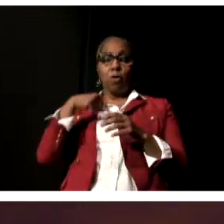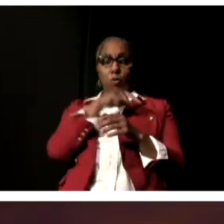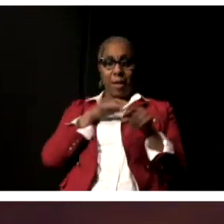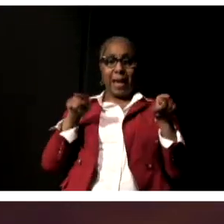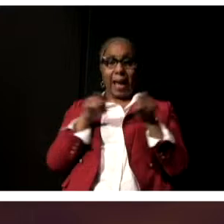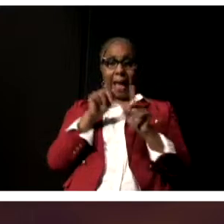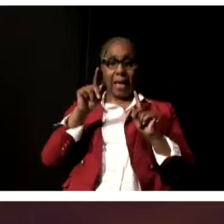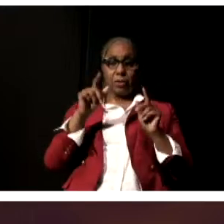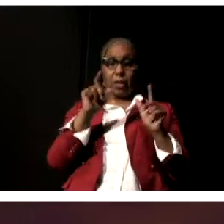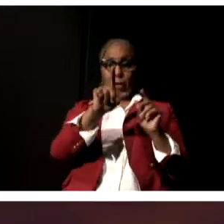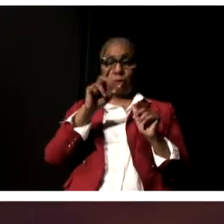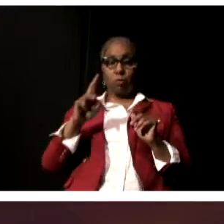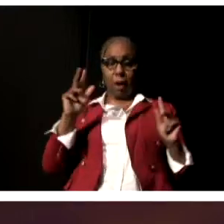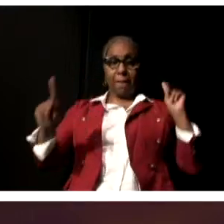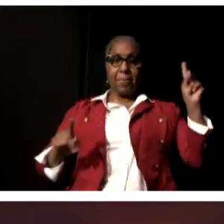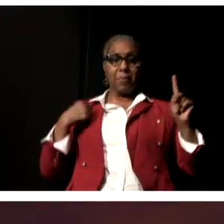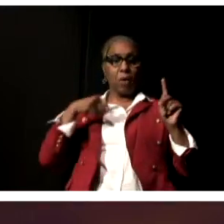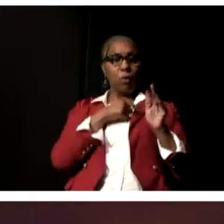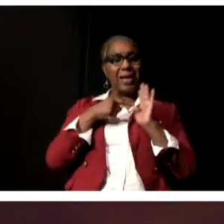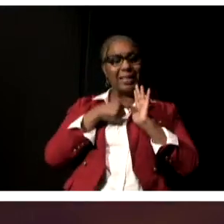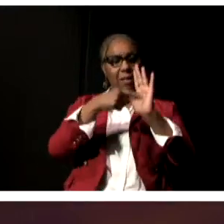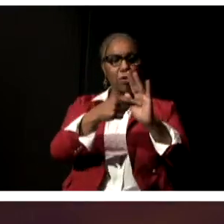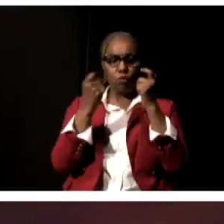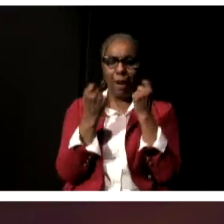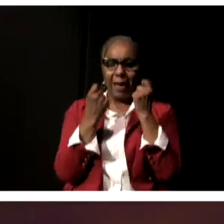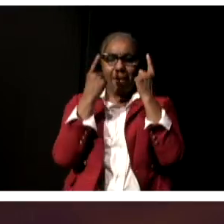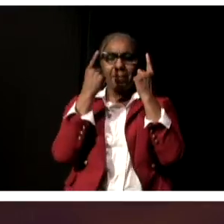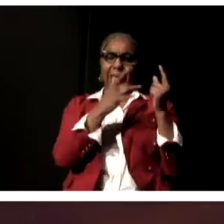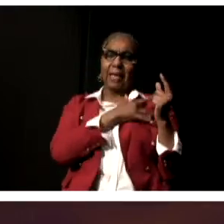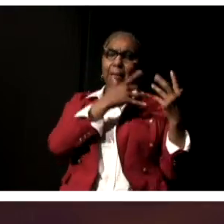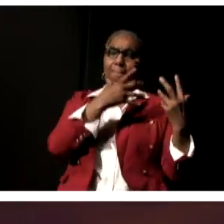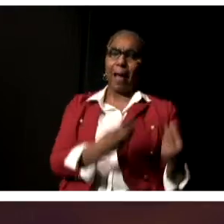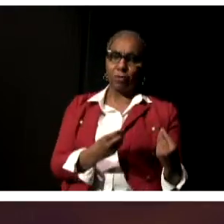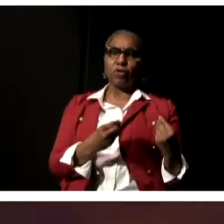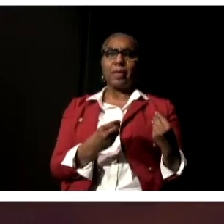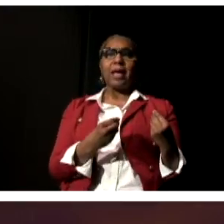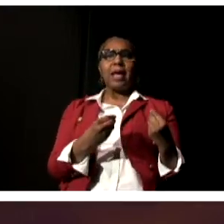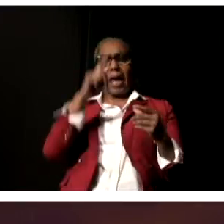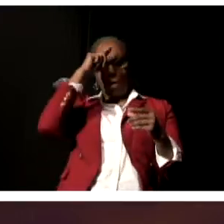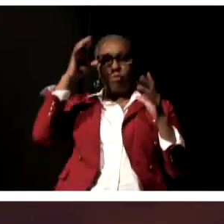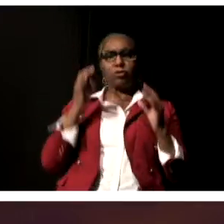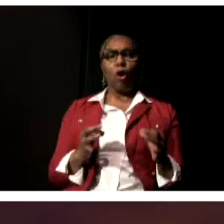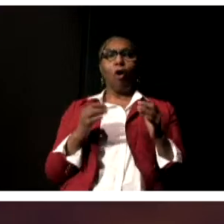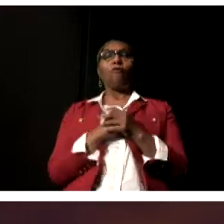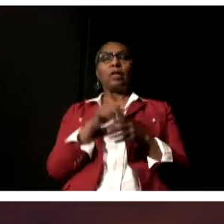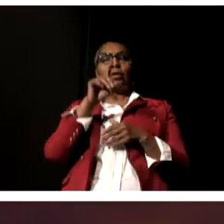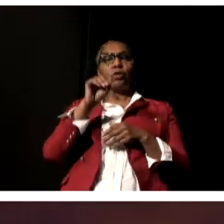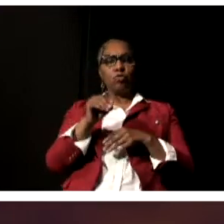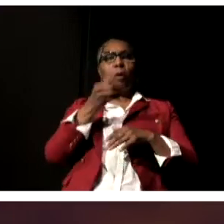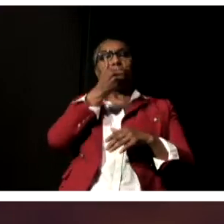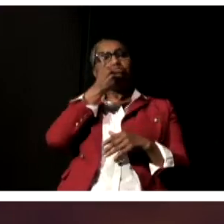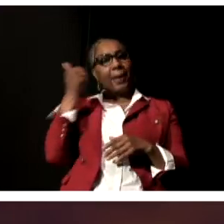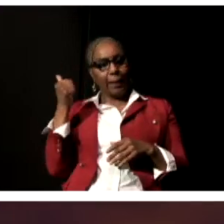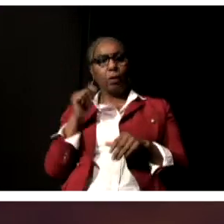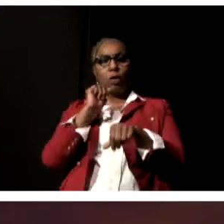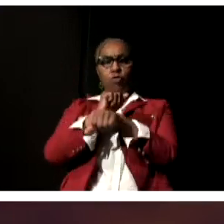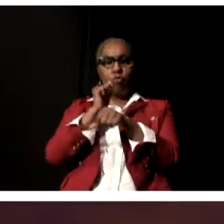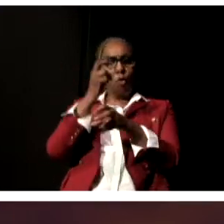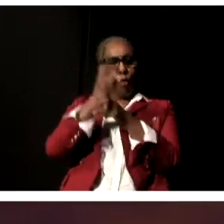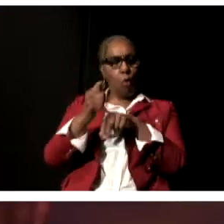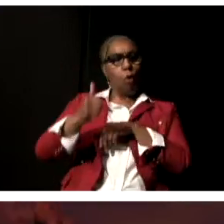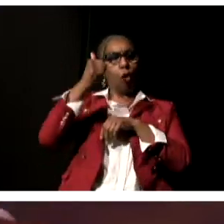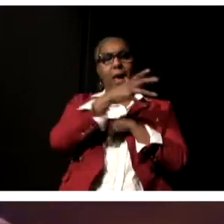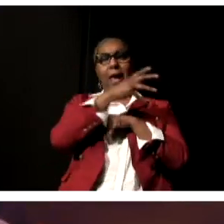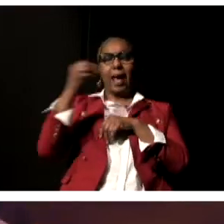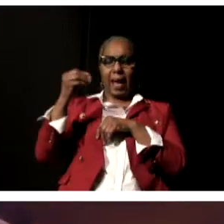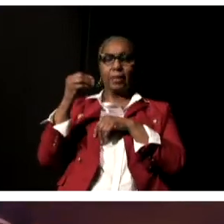residents demonstrate empathy, compassion, and resolve to do better, to work harder,